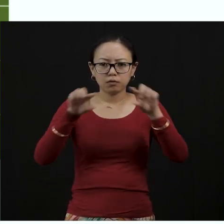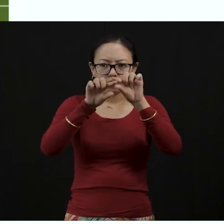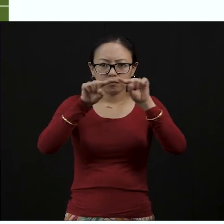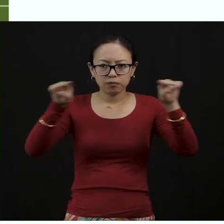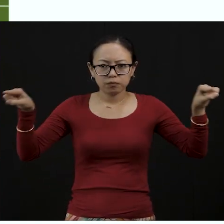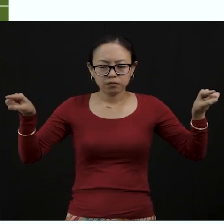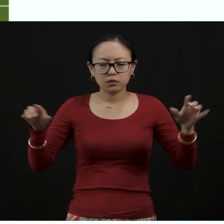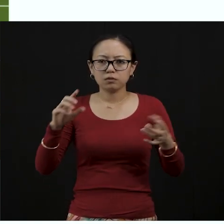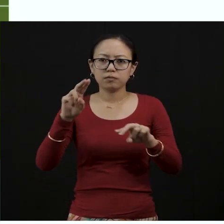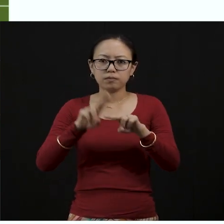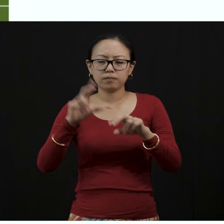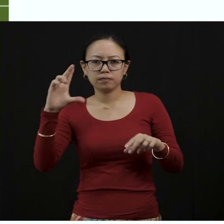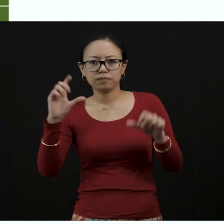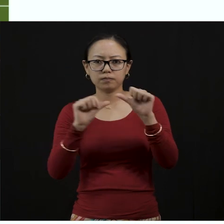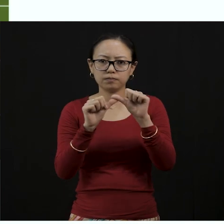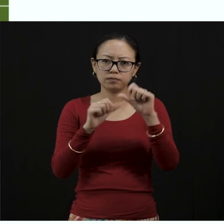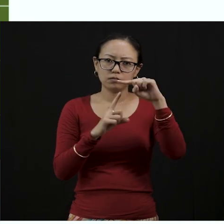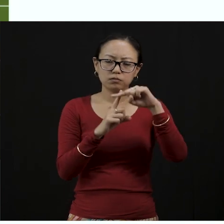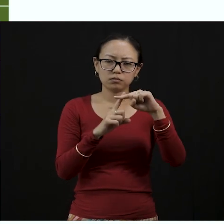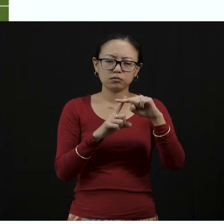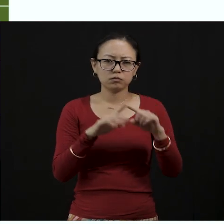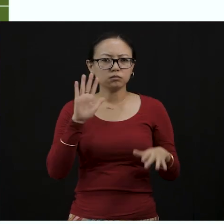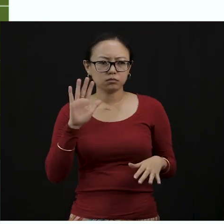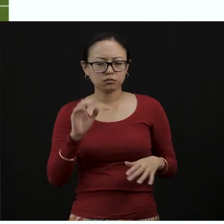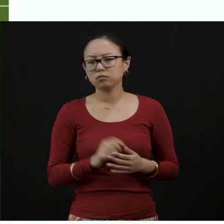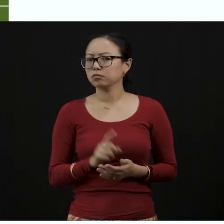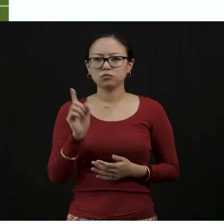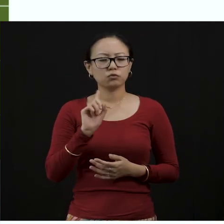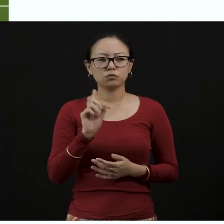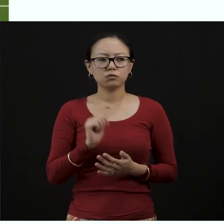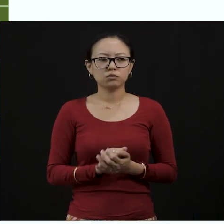flat surface. And number of curved surface will be 1.